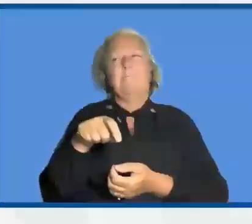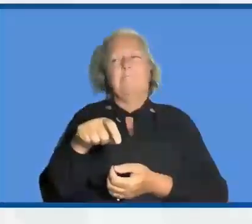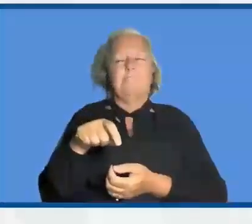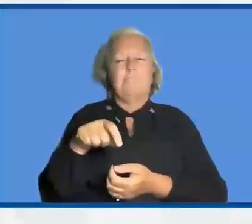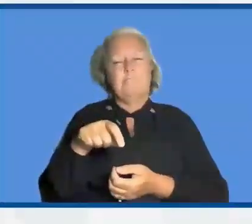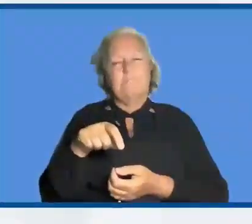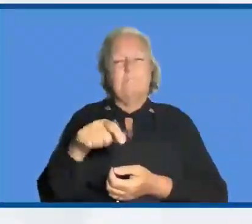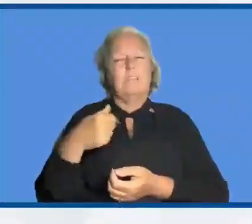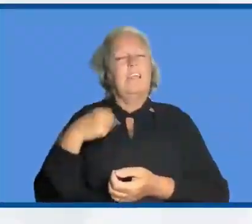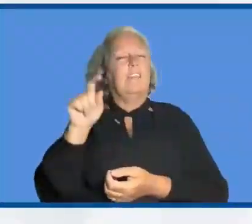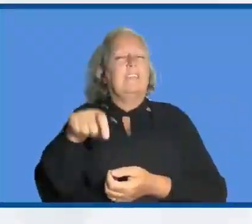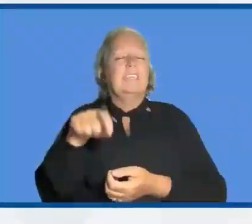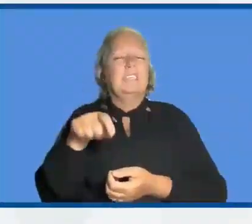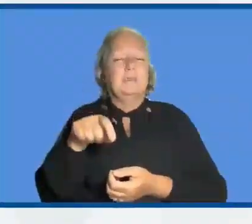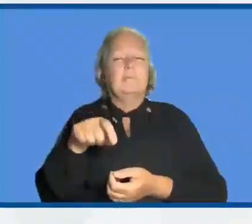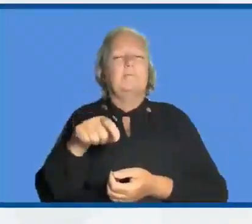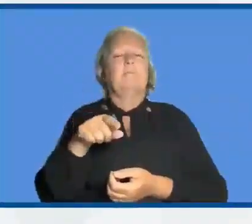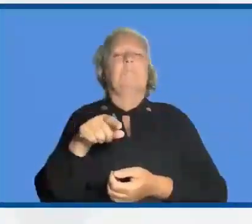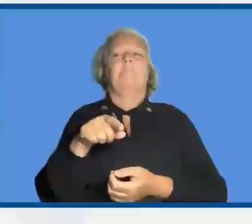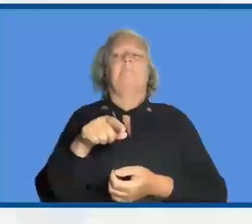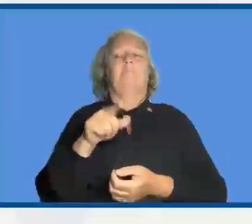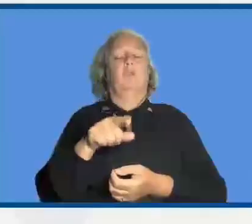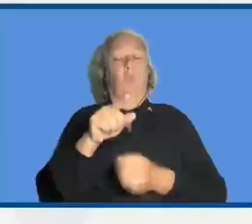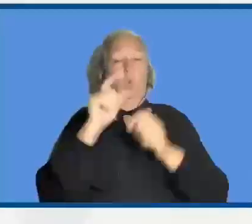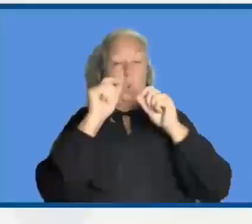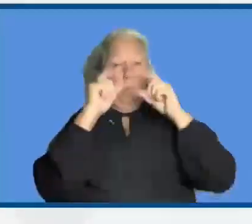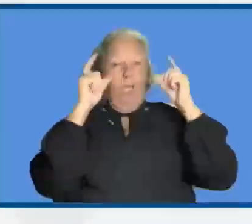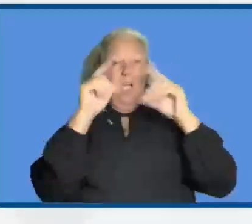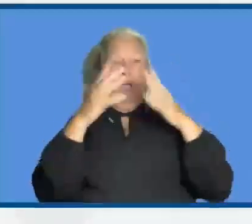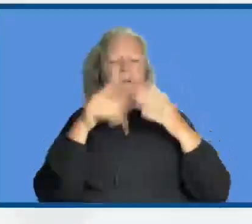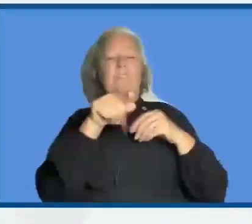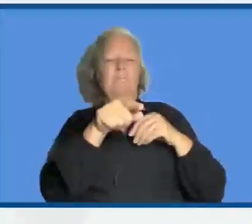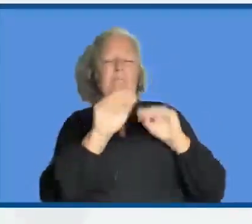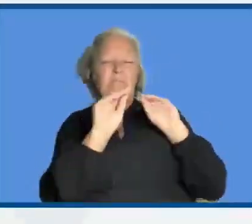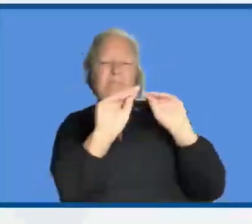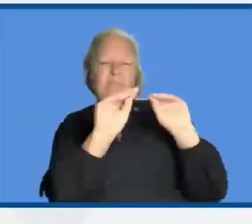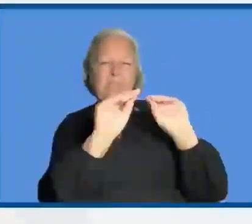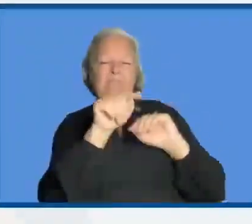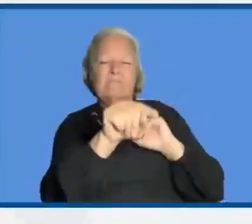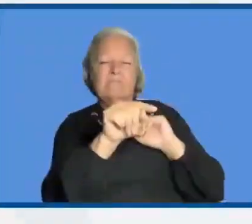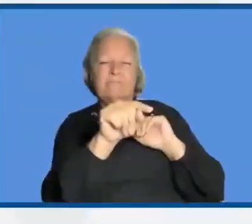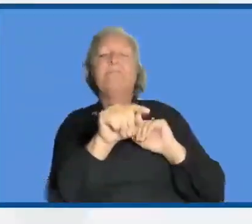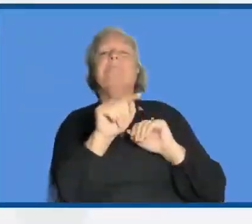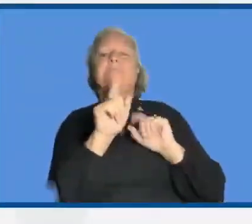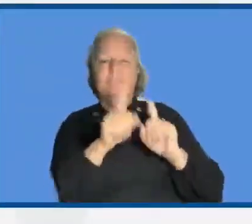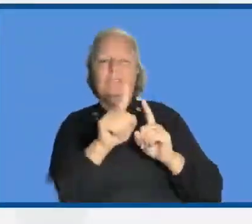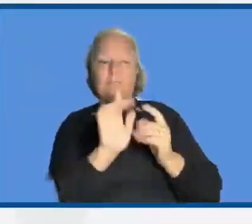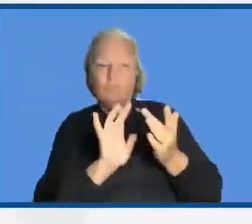the permanent awareness through education and the permanent contact with the citizens.